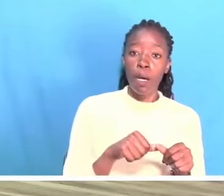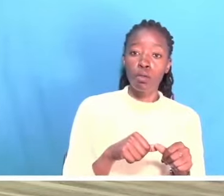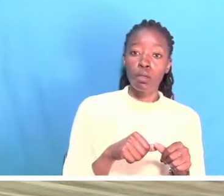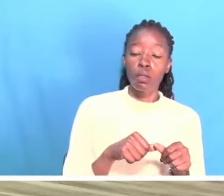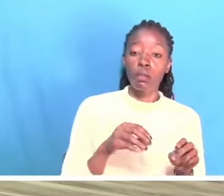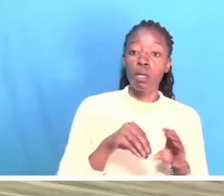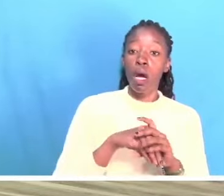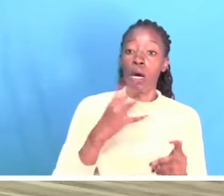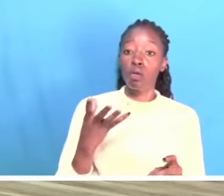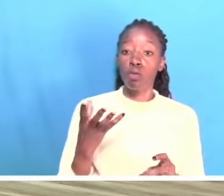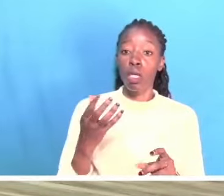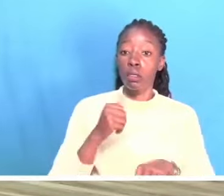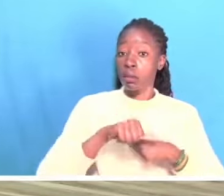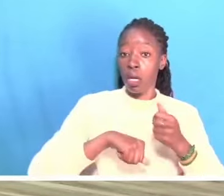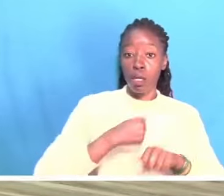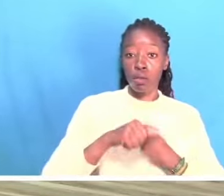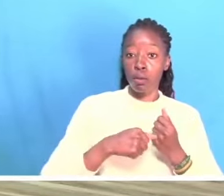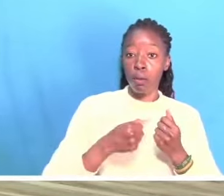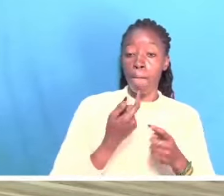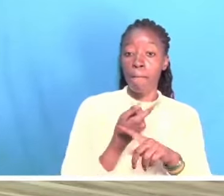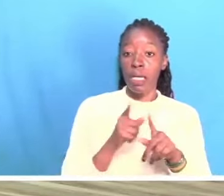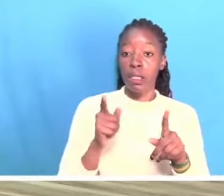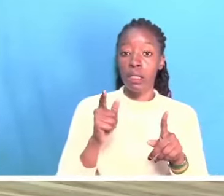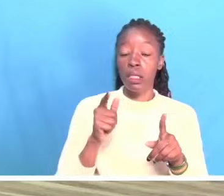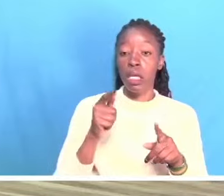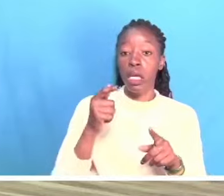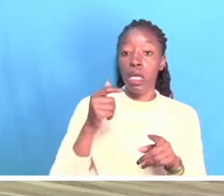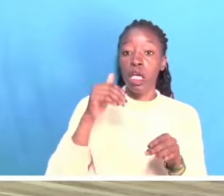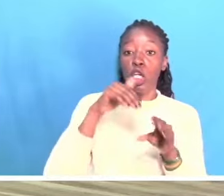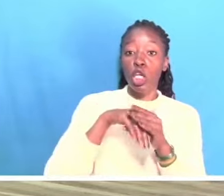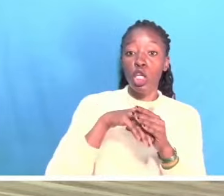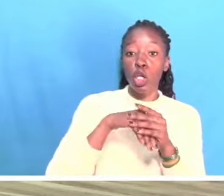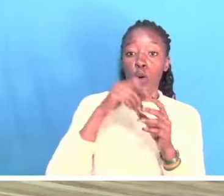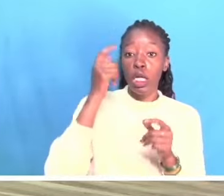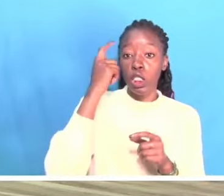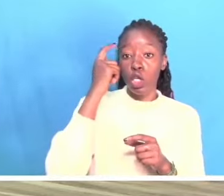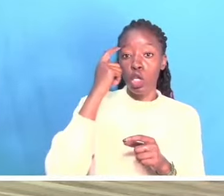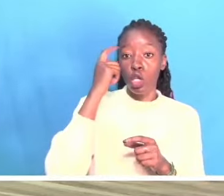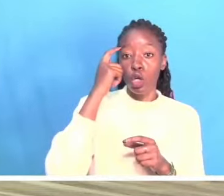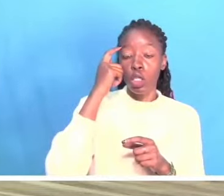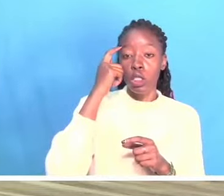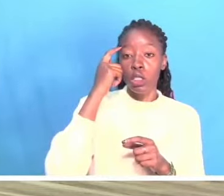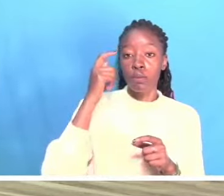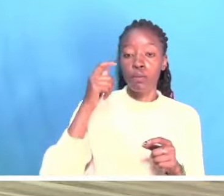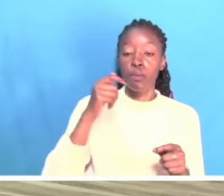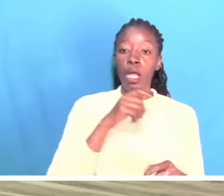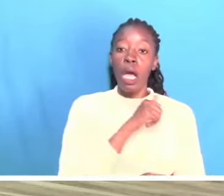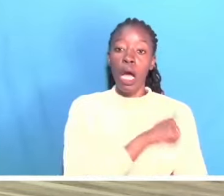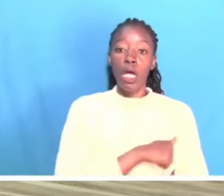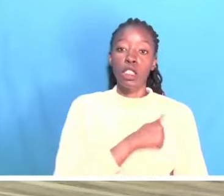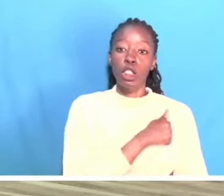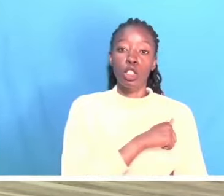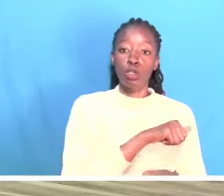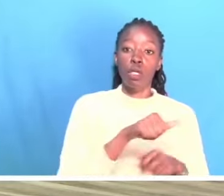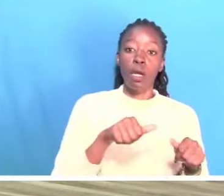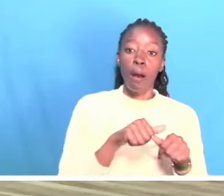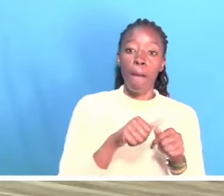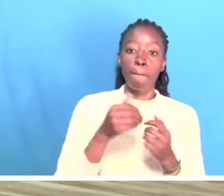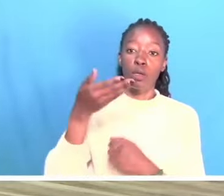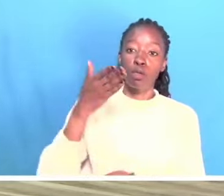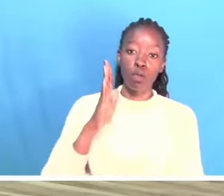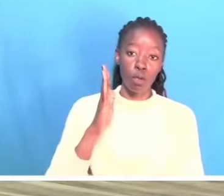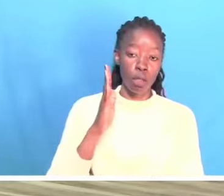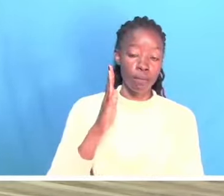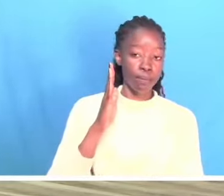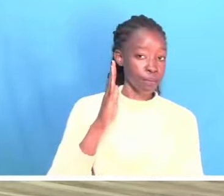thoughts. Men shall be judged according to their attitude towards God. The second thing, my time is flying. Can't